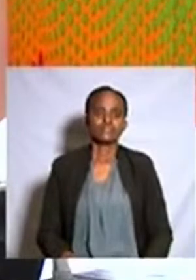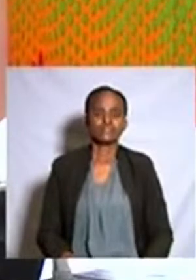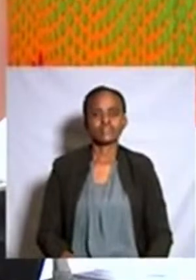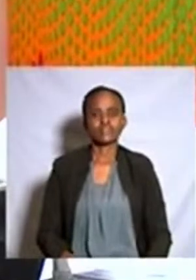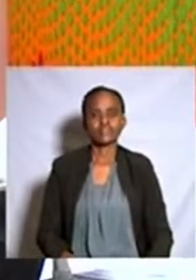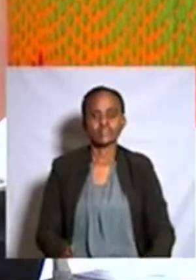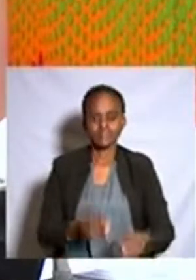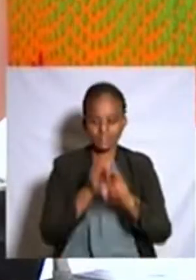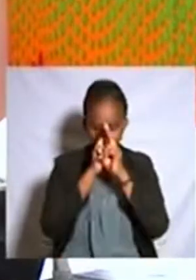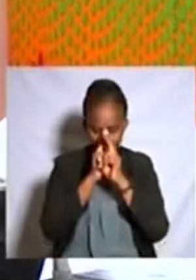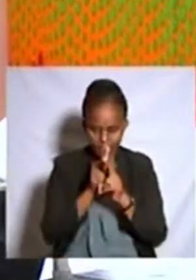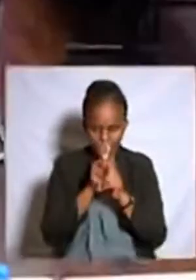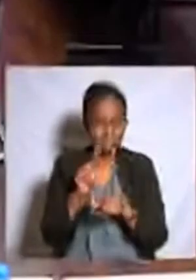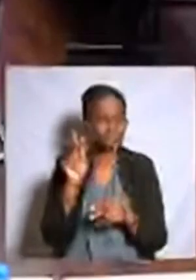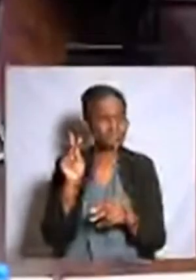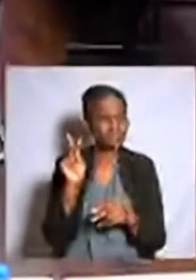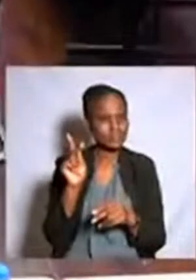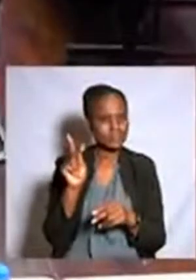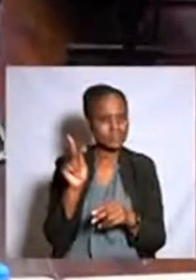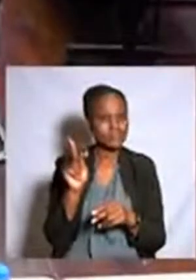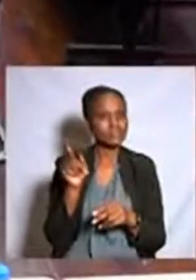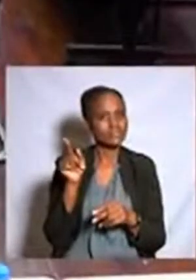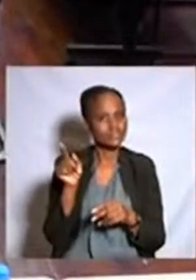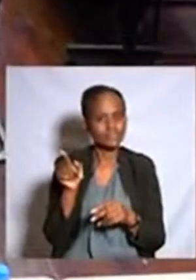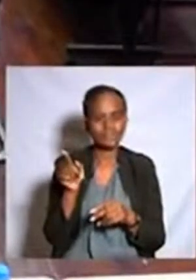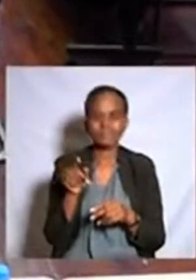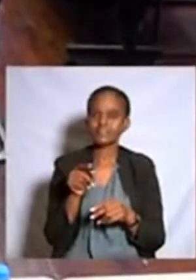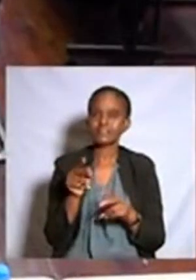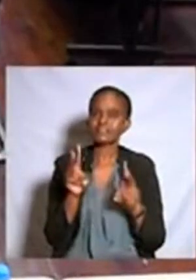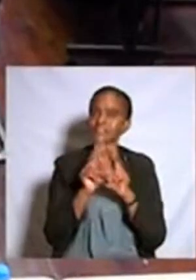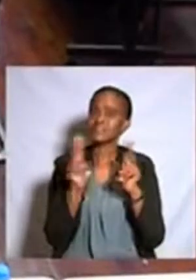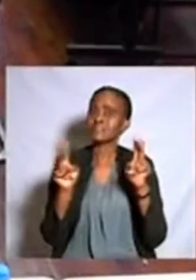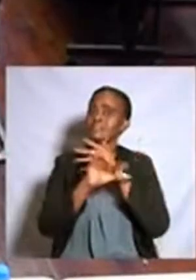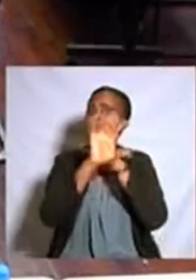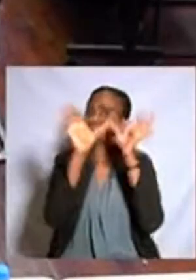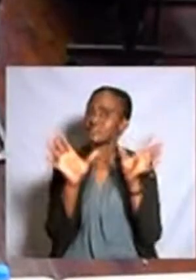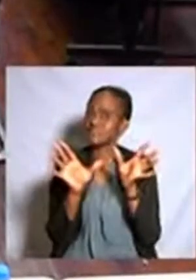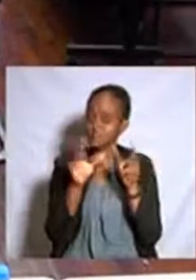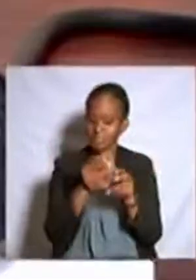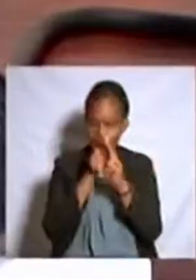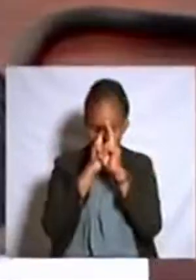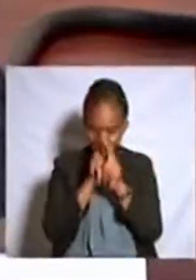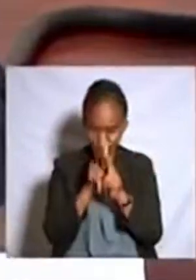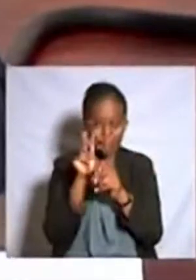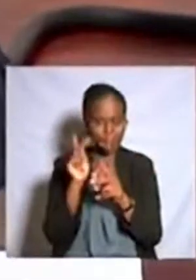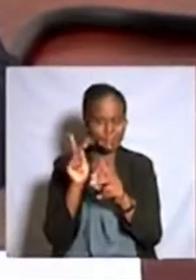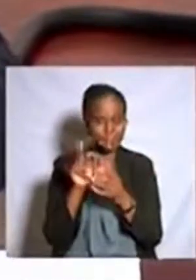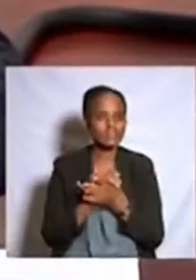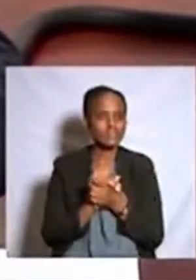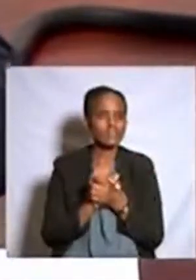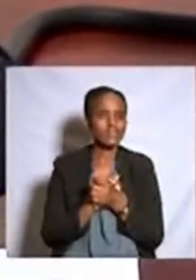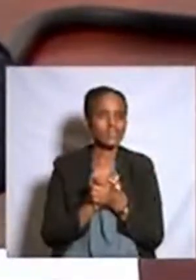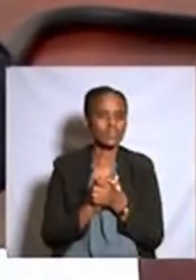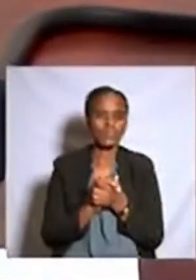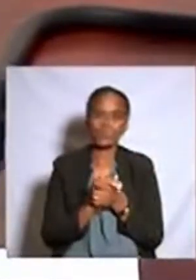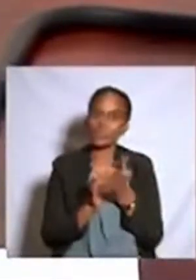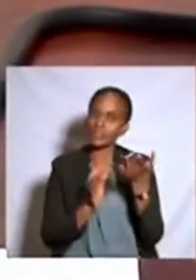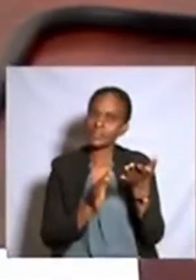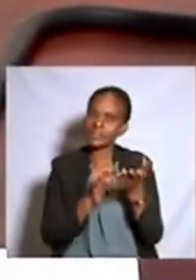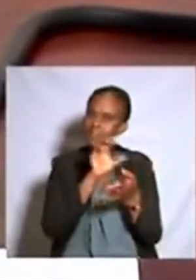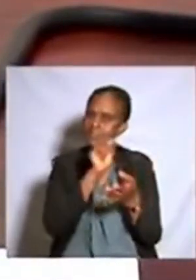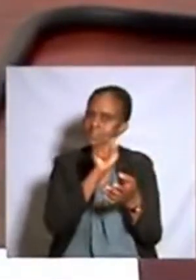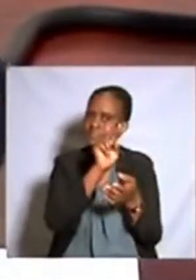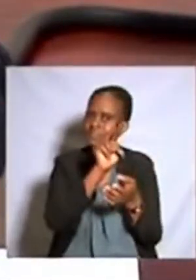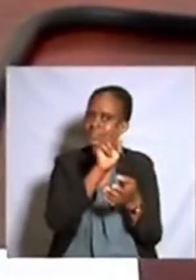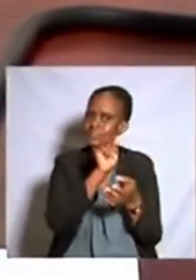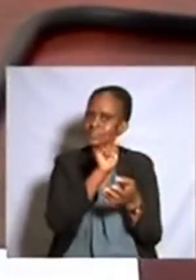Honorable Kampyongo, I think that one is very loud and clear. Honorable Kampyongo, thank you. You're done?